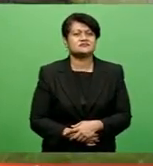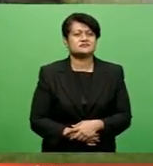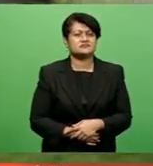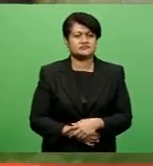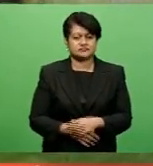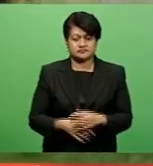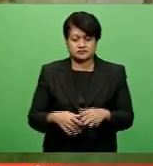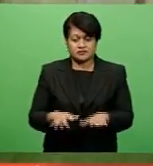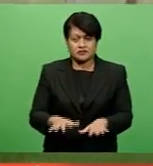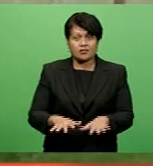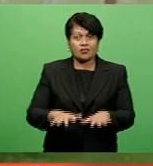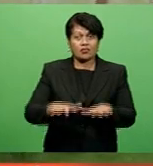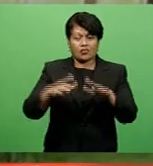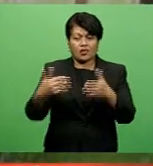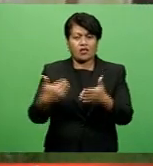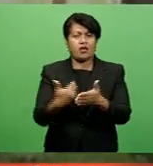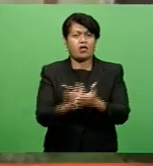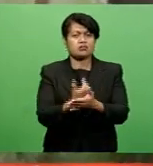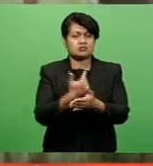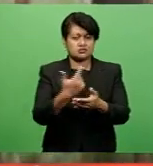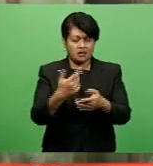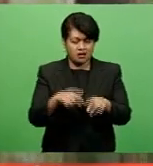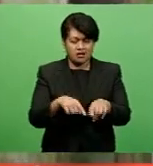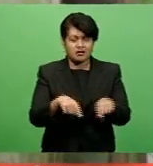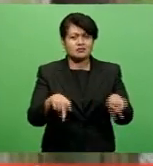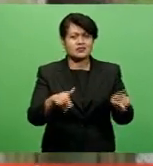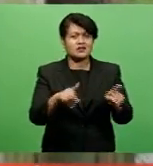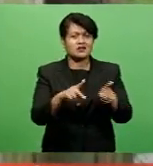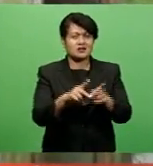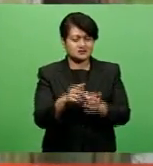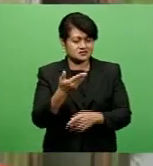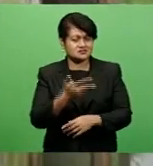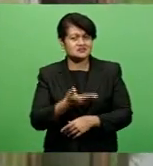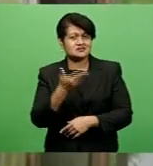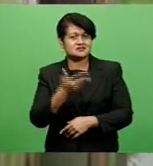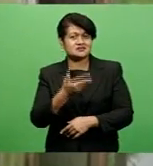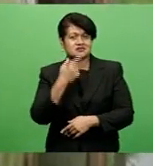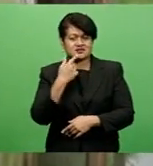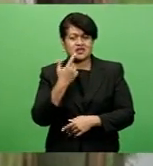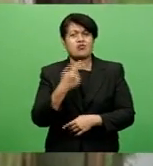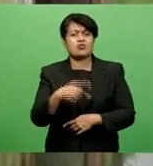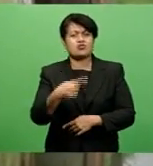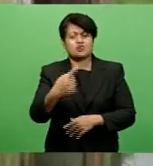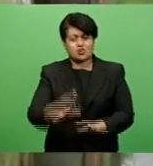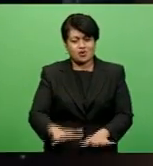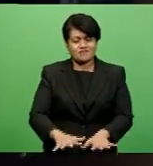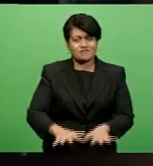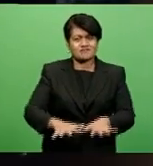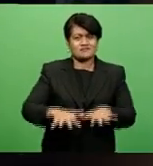Floodwaters entered some of these compounds in the Veiraisi settlement due to continuous heavy downpour.